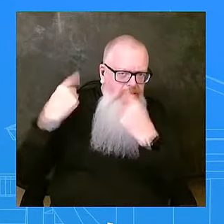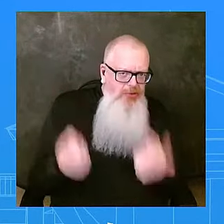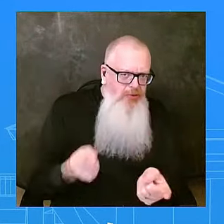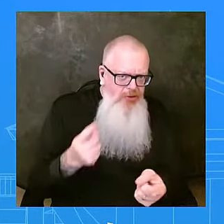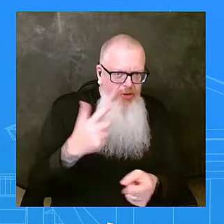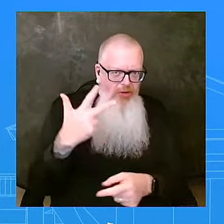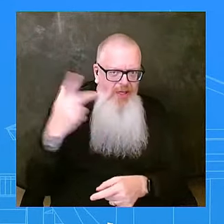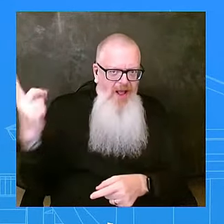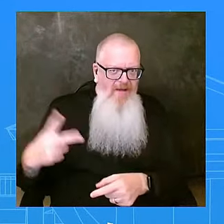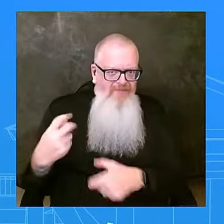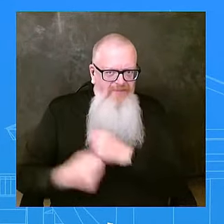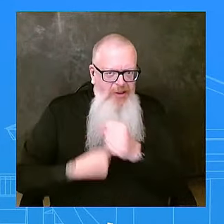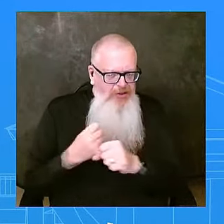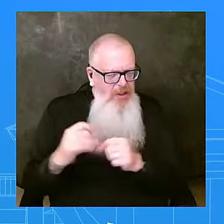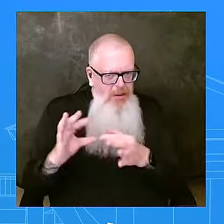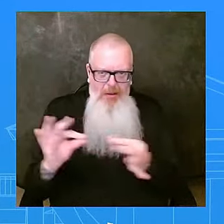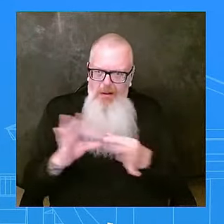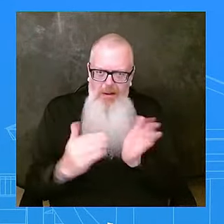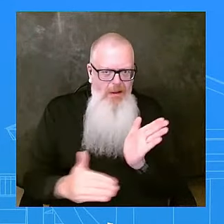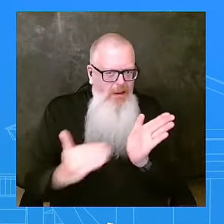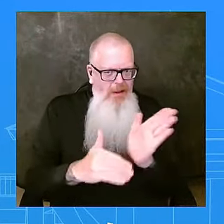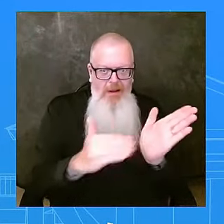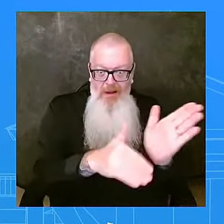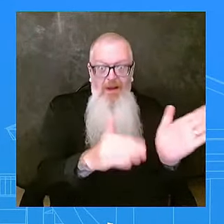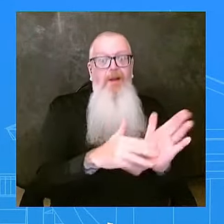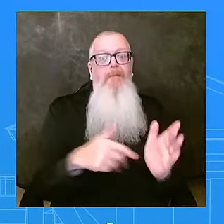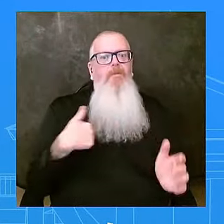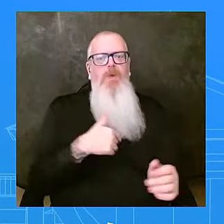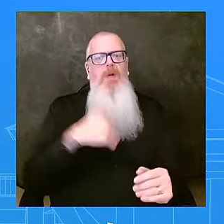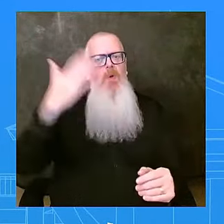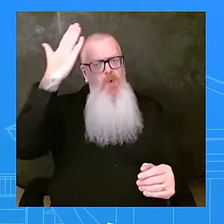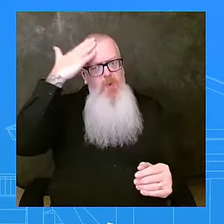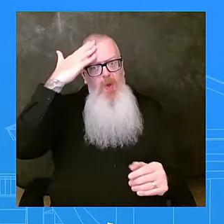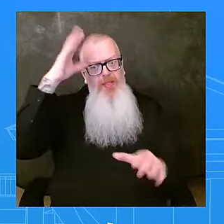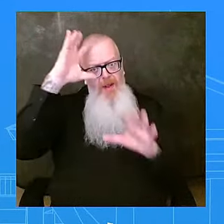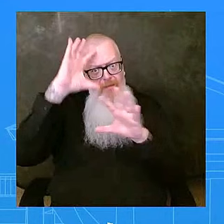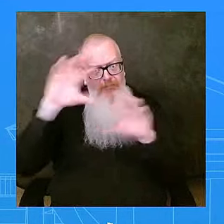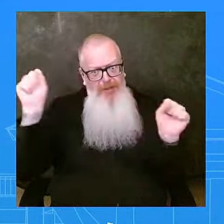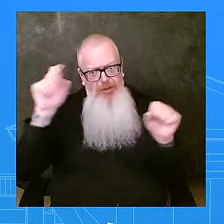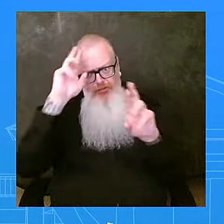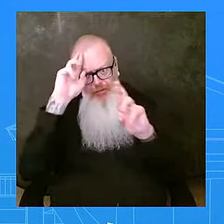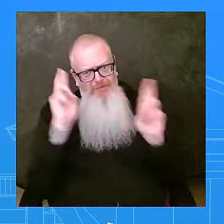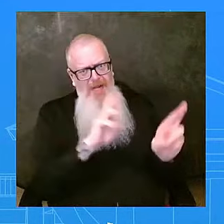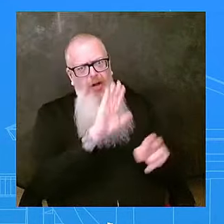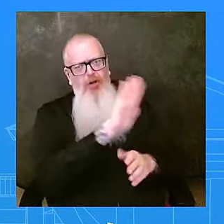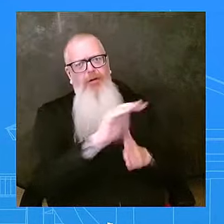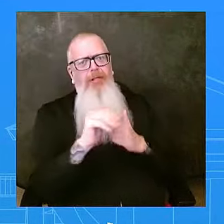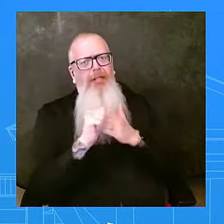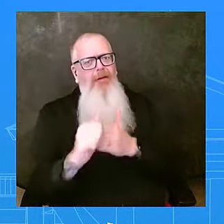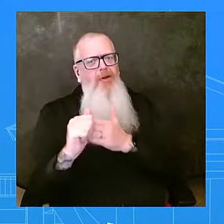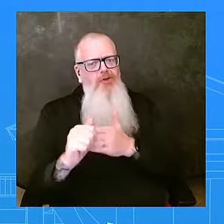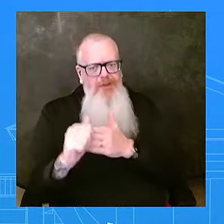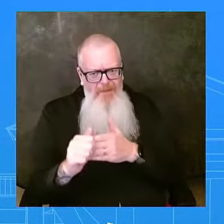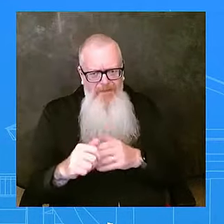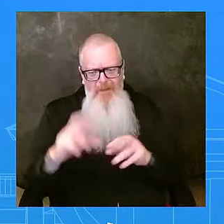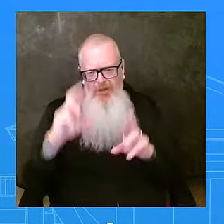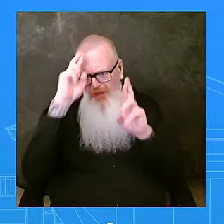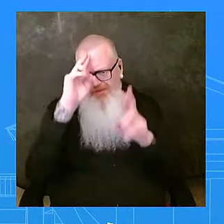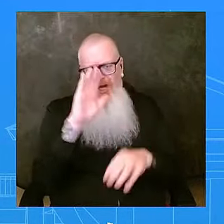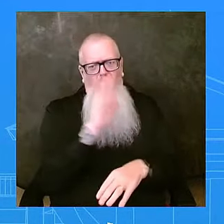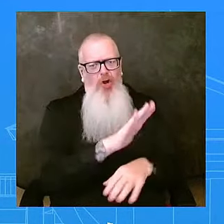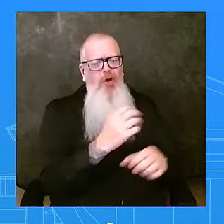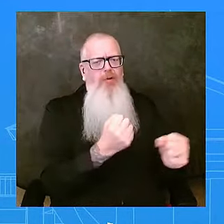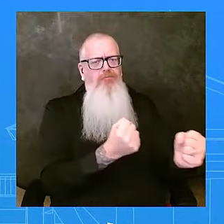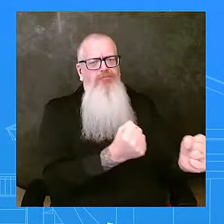And you know, the president respects her leadership. He respects her bold policy ideas, as I was speaking to